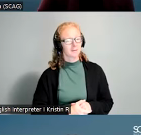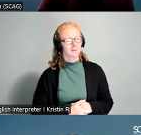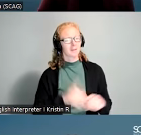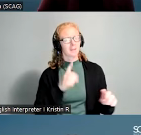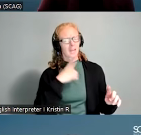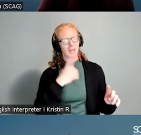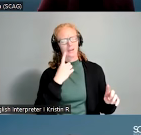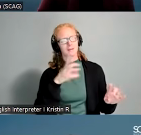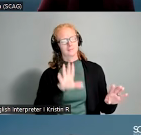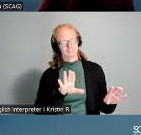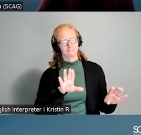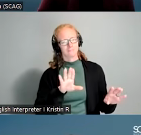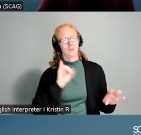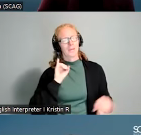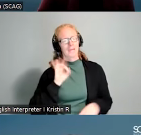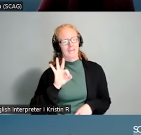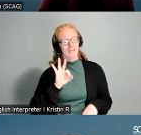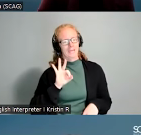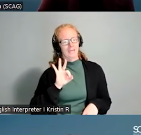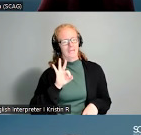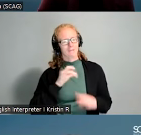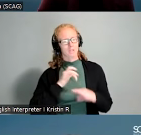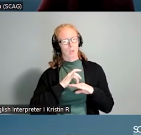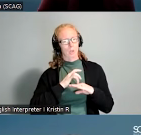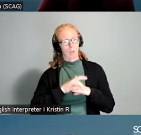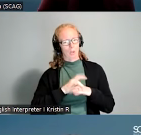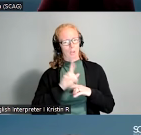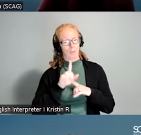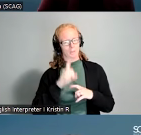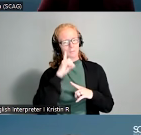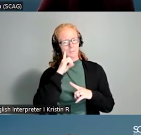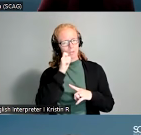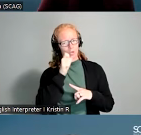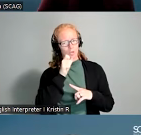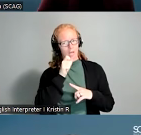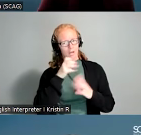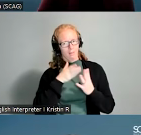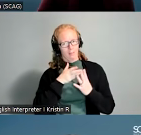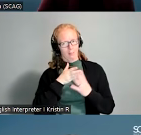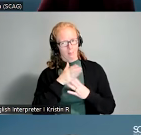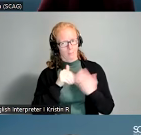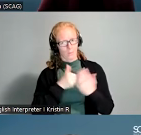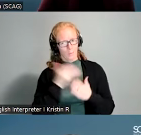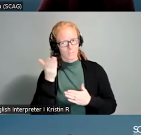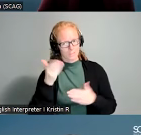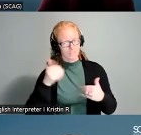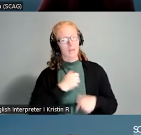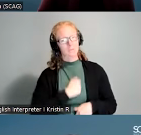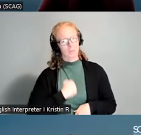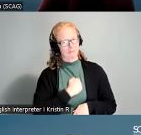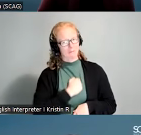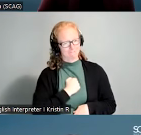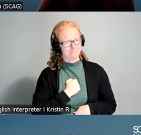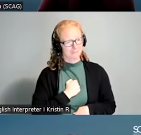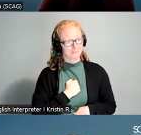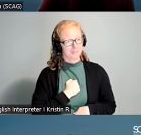I had a quick, now, if this is a premature question because you're not far enough into the presentation, excuse me for that. It